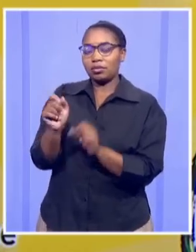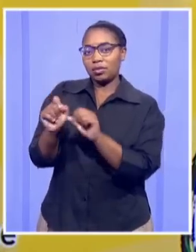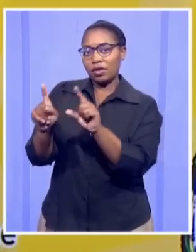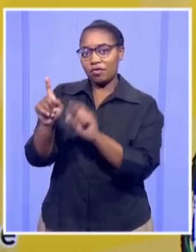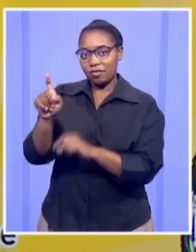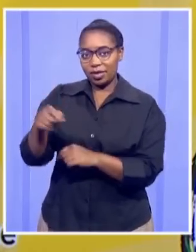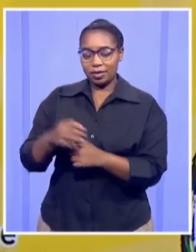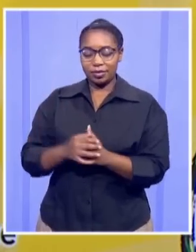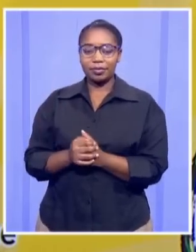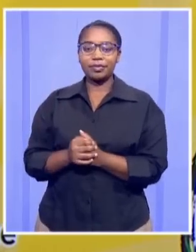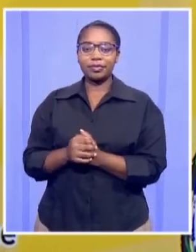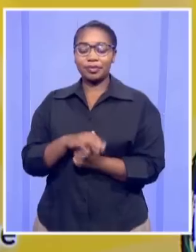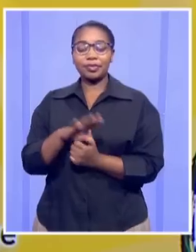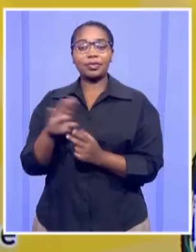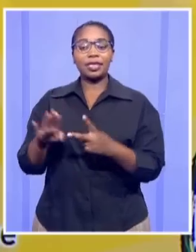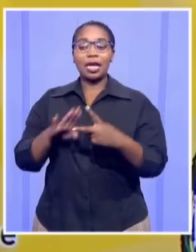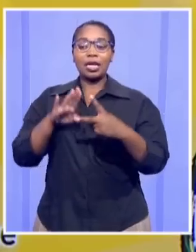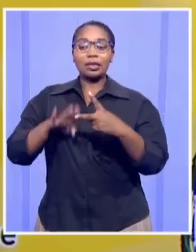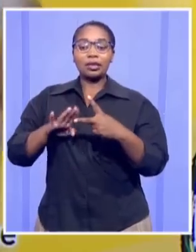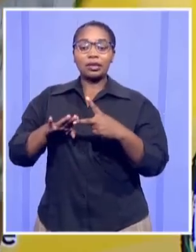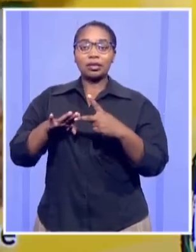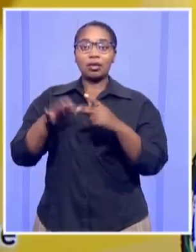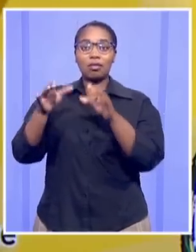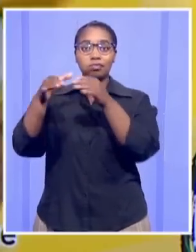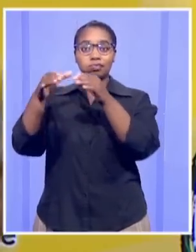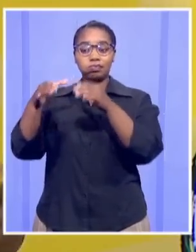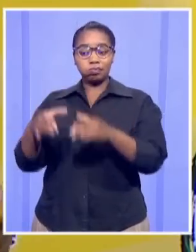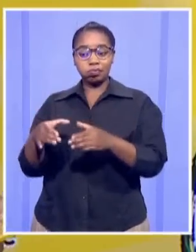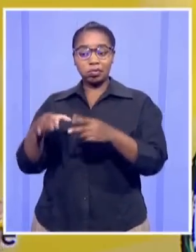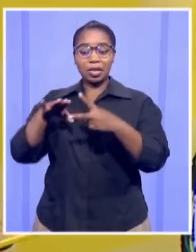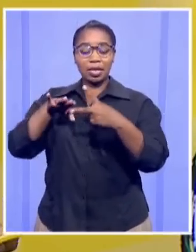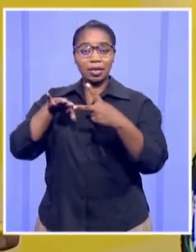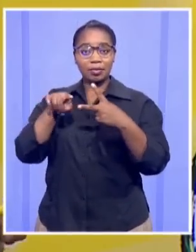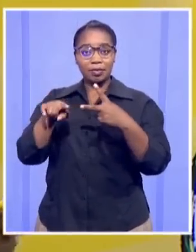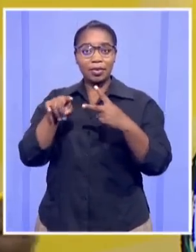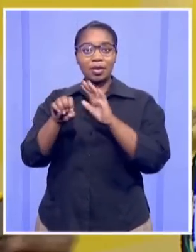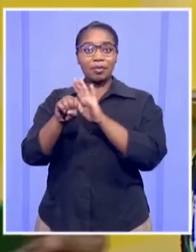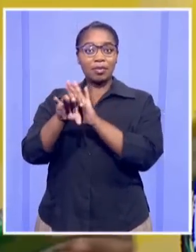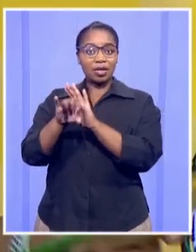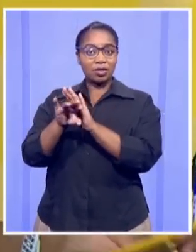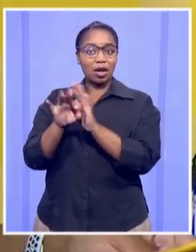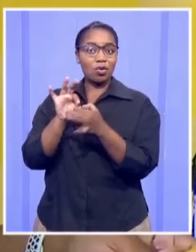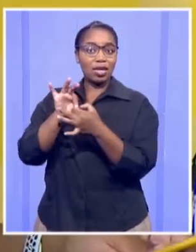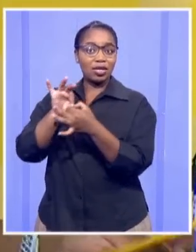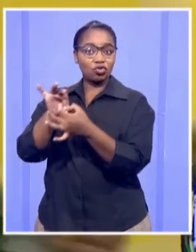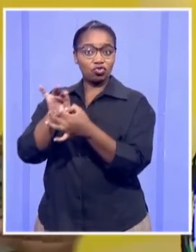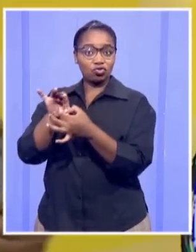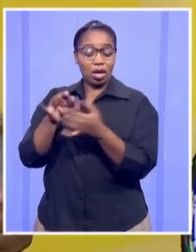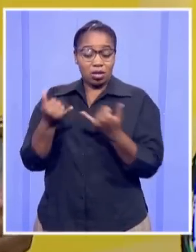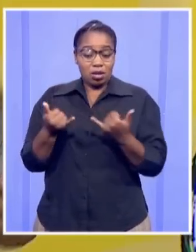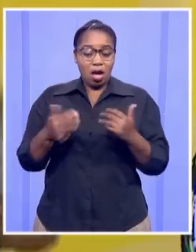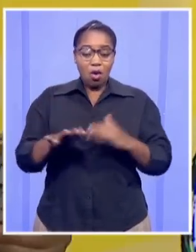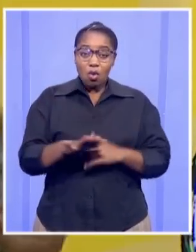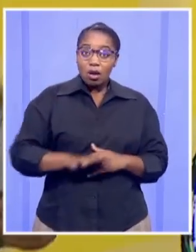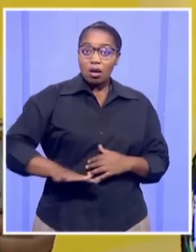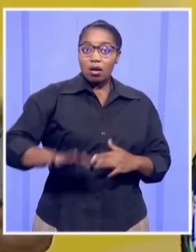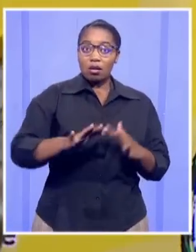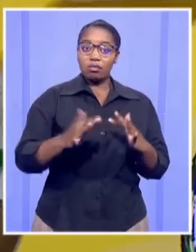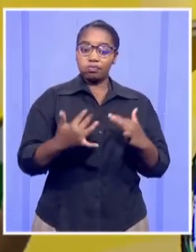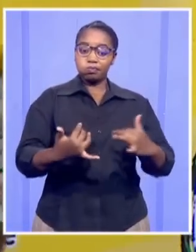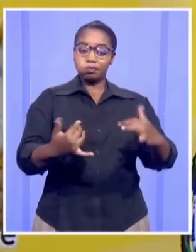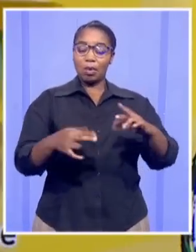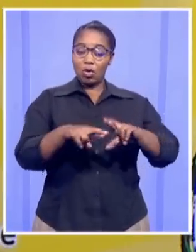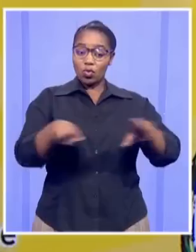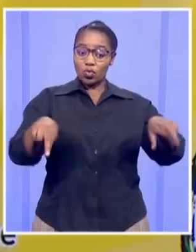Then media relations. So where you are is the press room. The press room falls